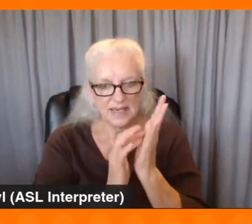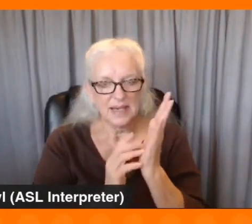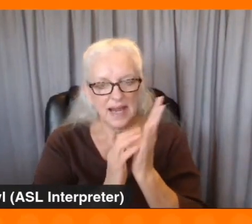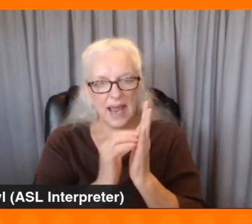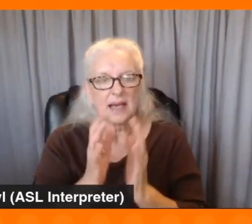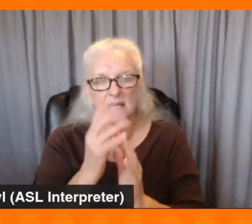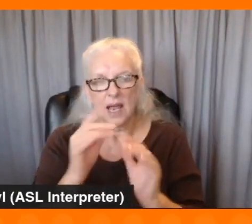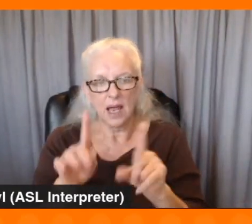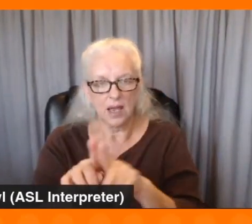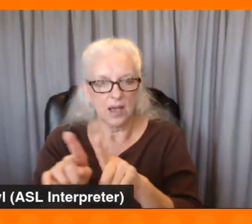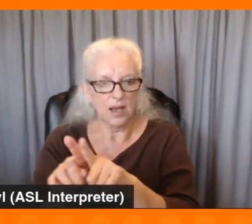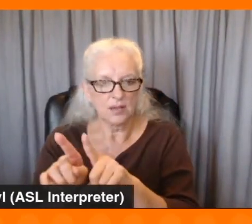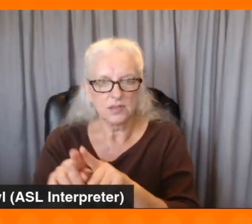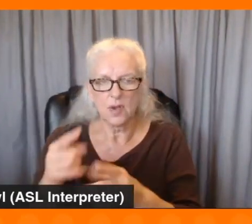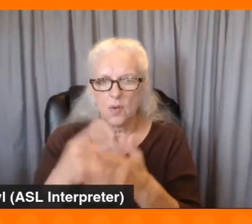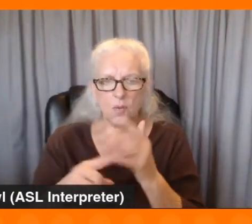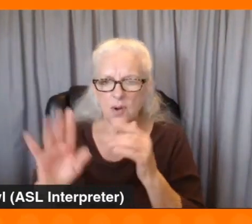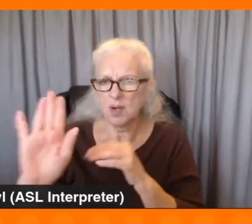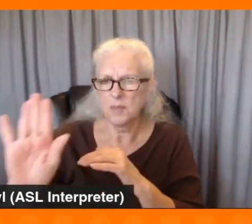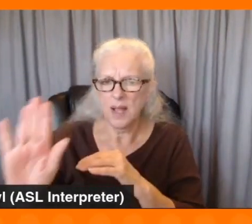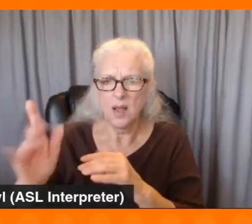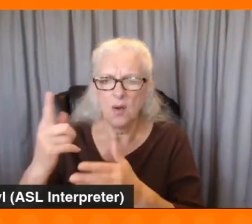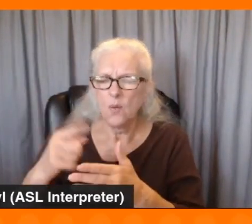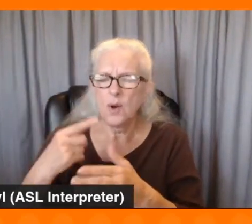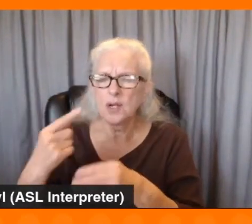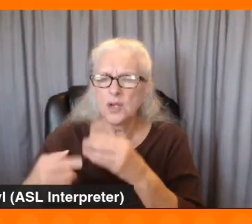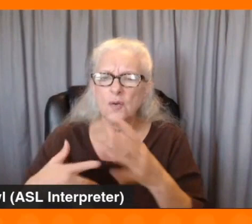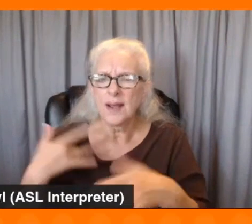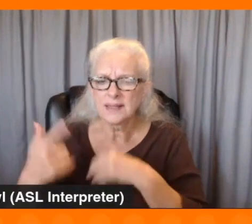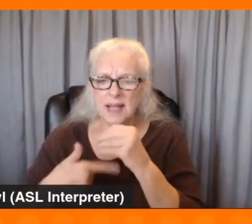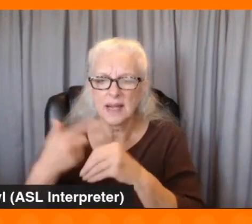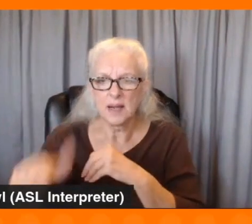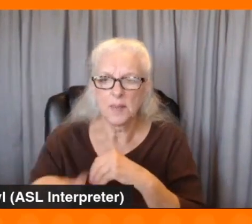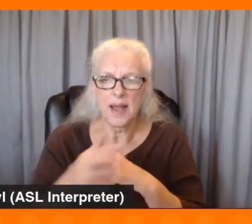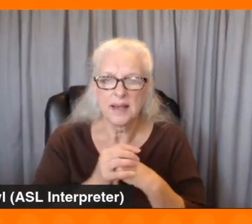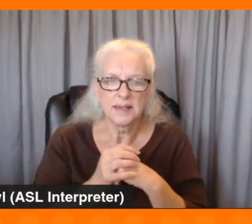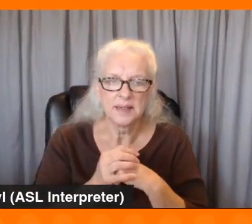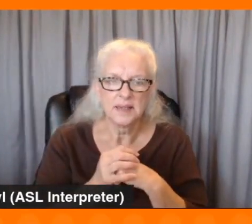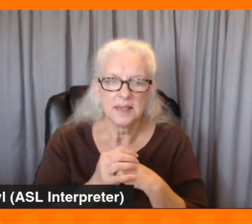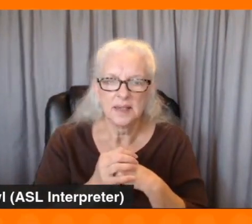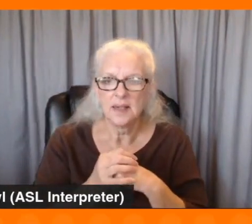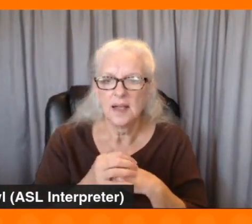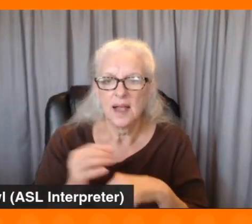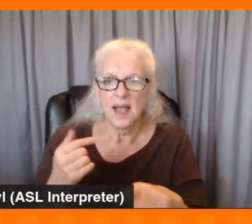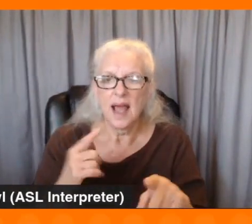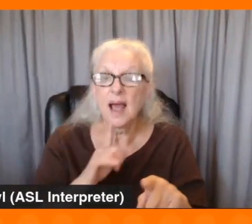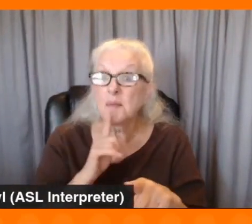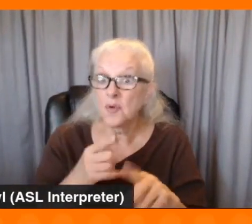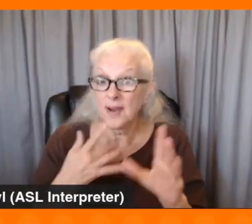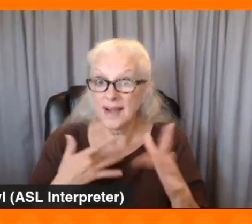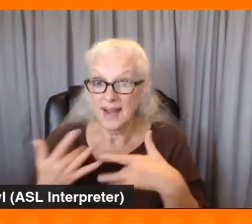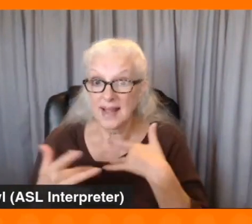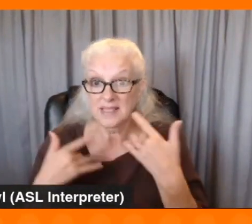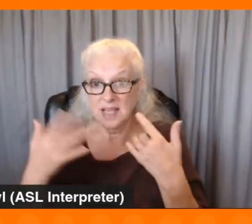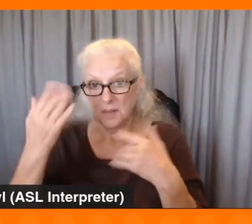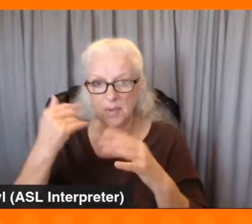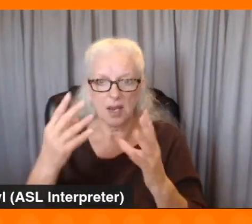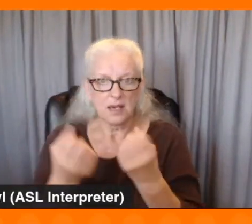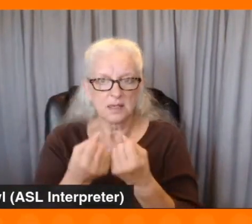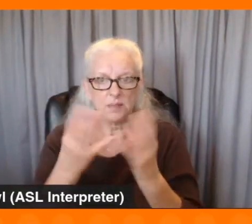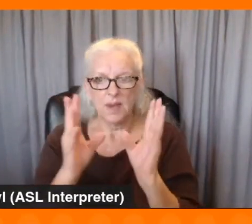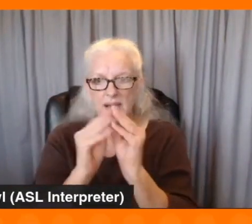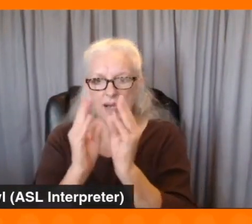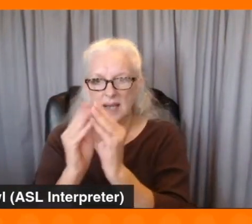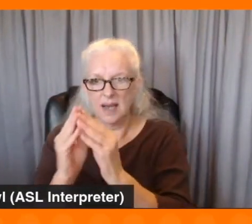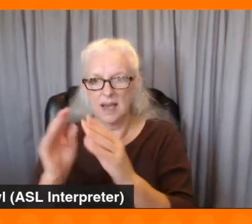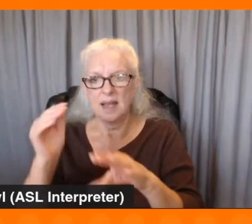learning. Tracy, what about you? What are some sessions that you're excited by? Yeah, I am super excited because so many sessions are happening